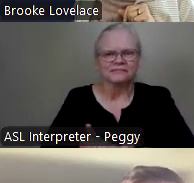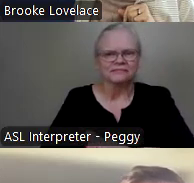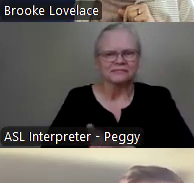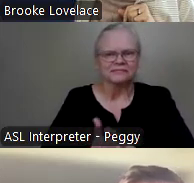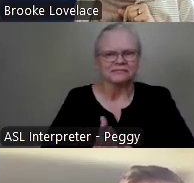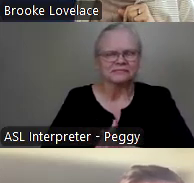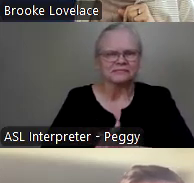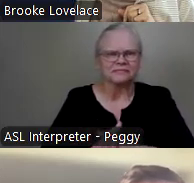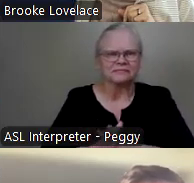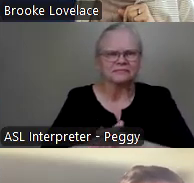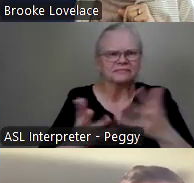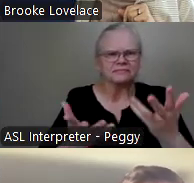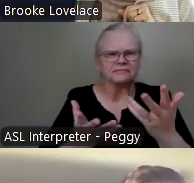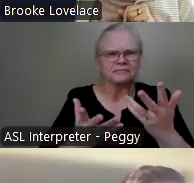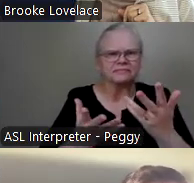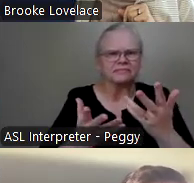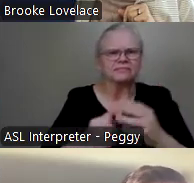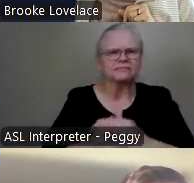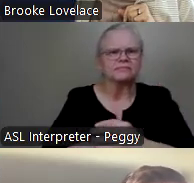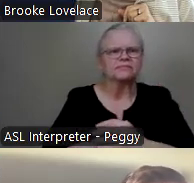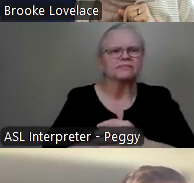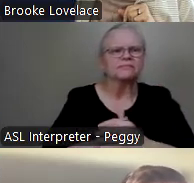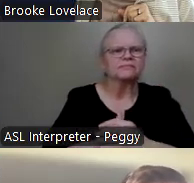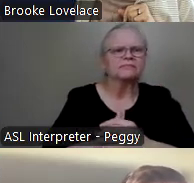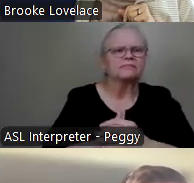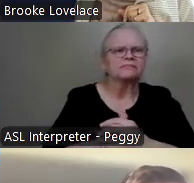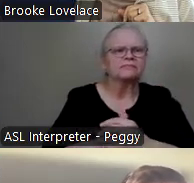Oops, and then I didn't do that.